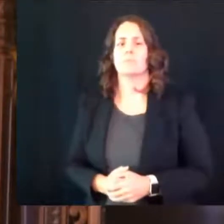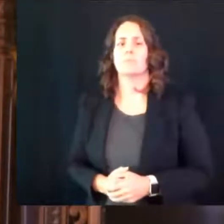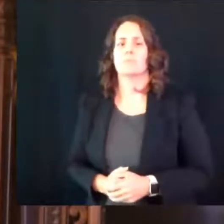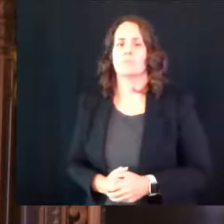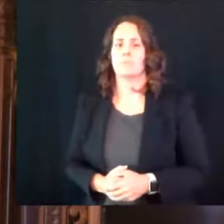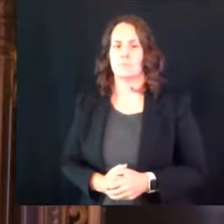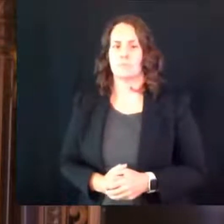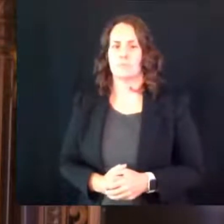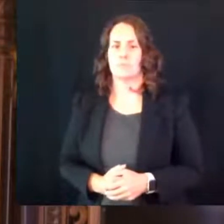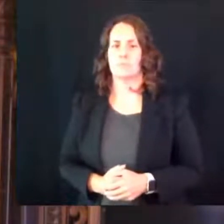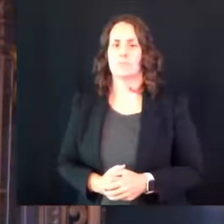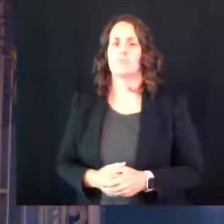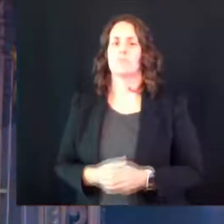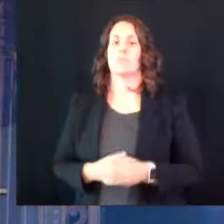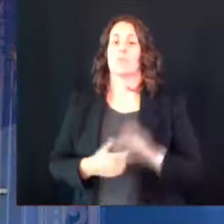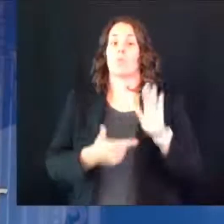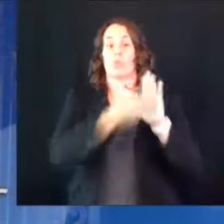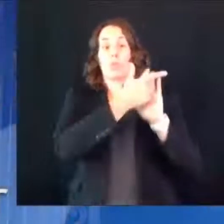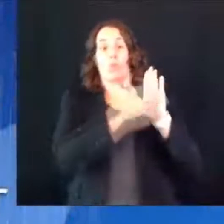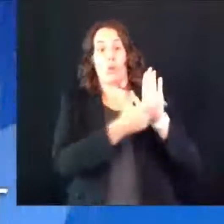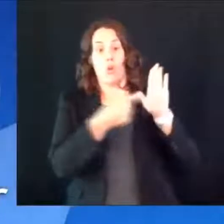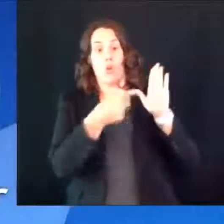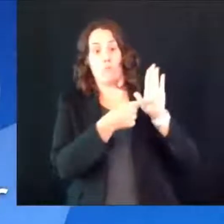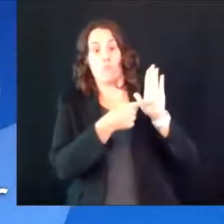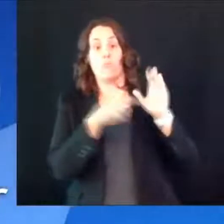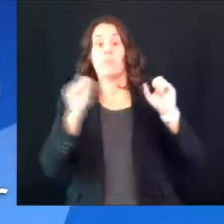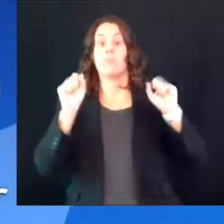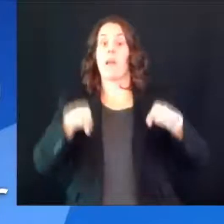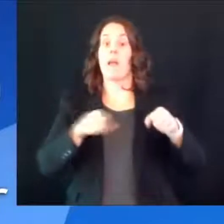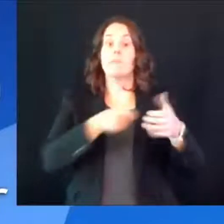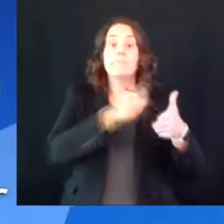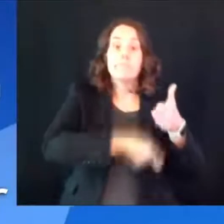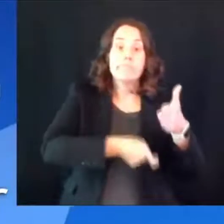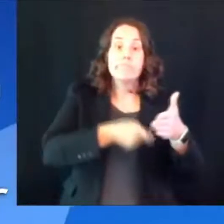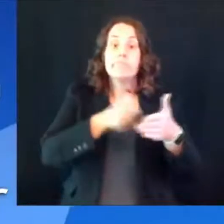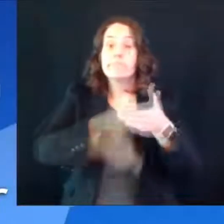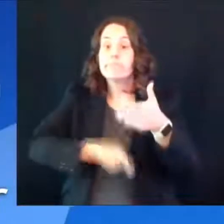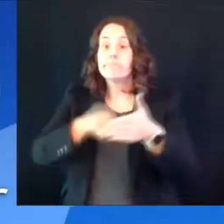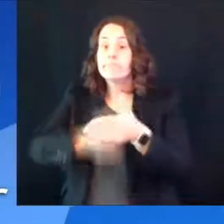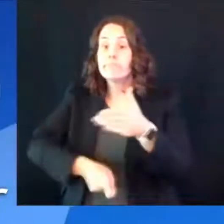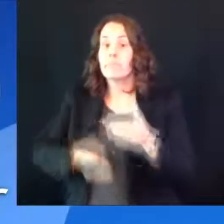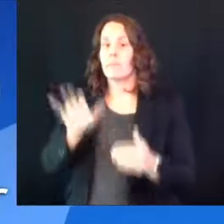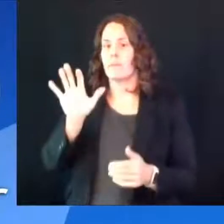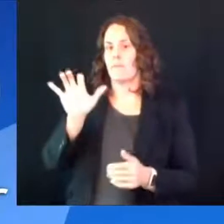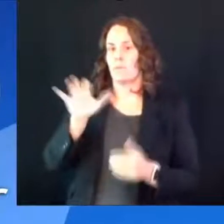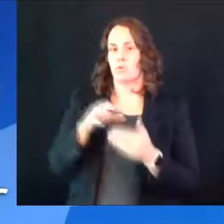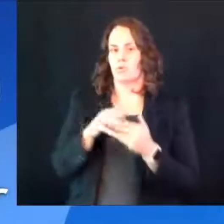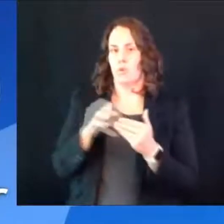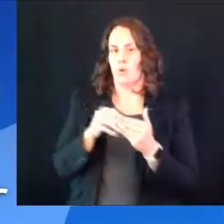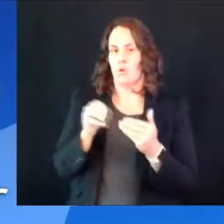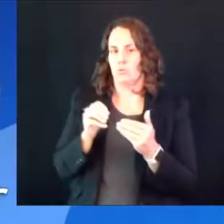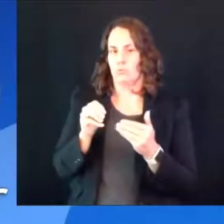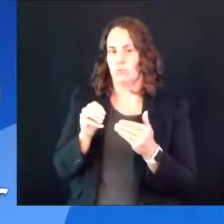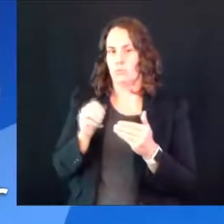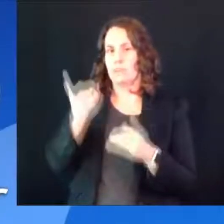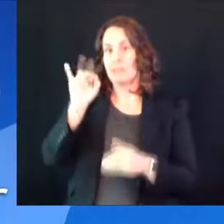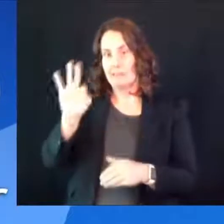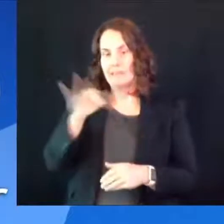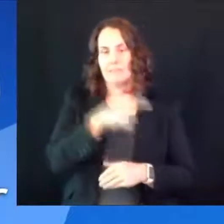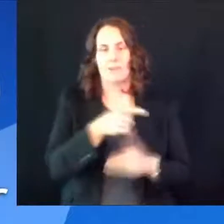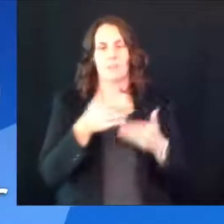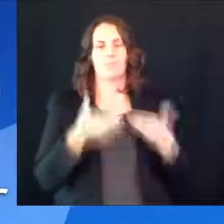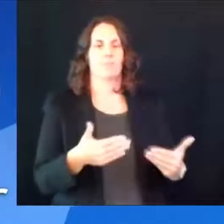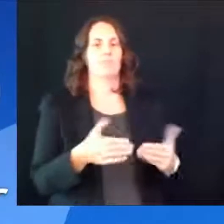gatherings. Thank you. And the next question will come from Taj Mahal at WMTV in Madison.